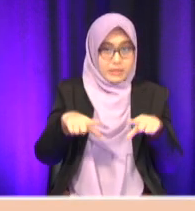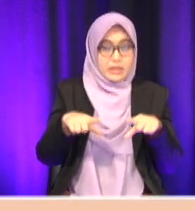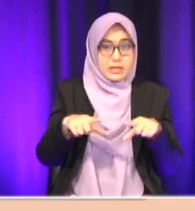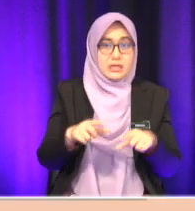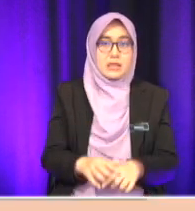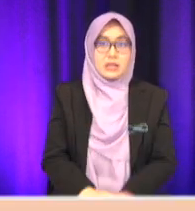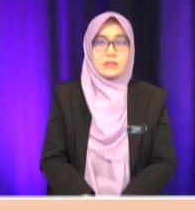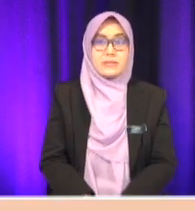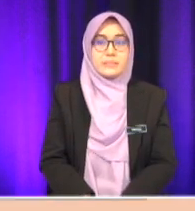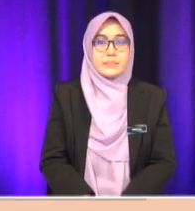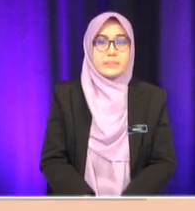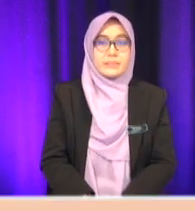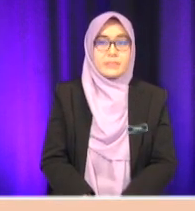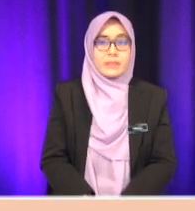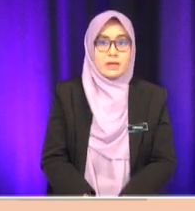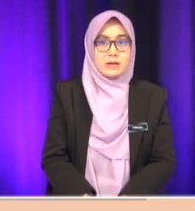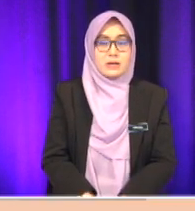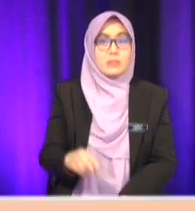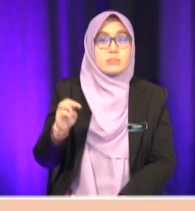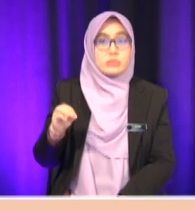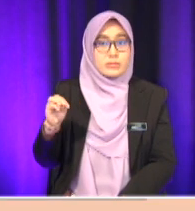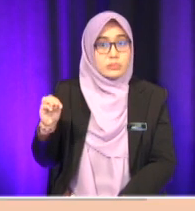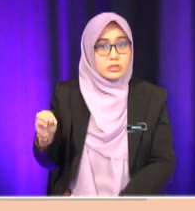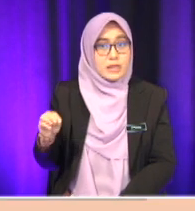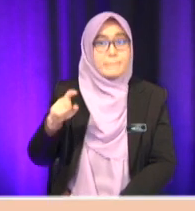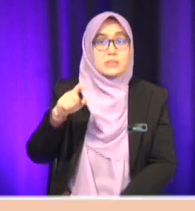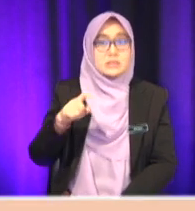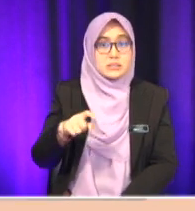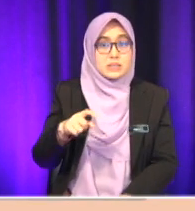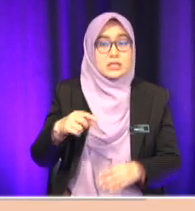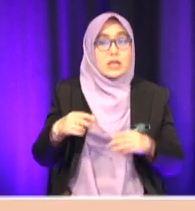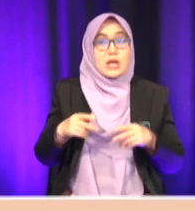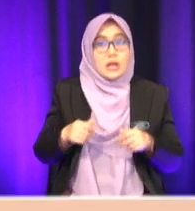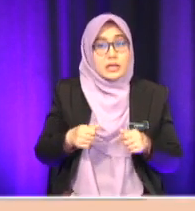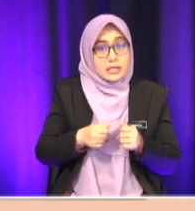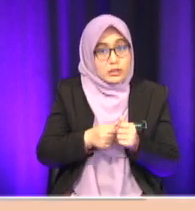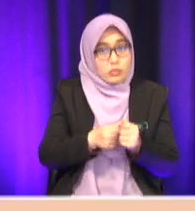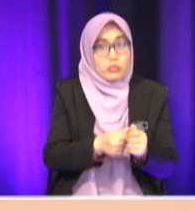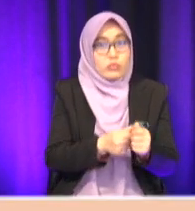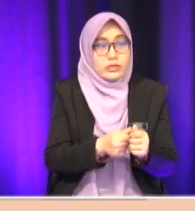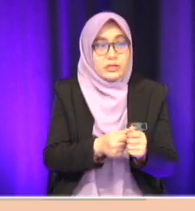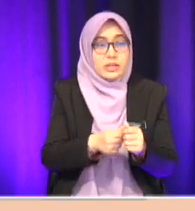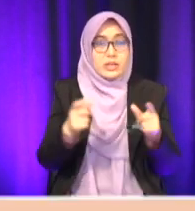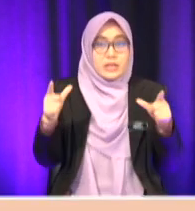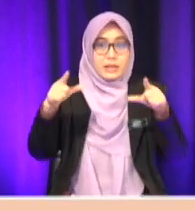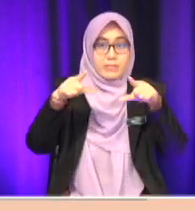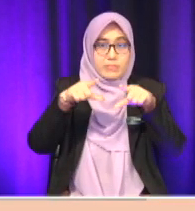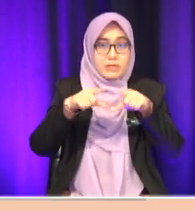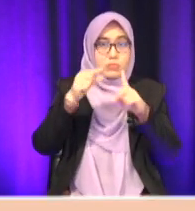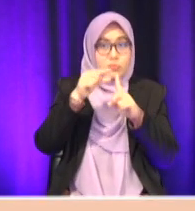to follow the word limit. So use words from the text